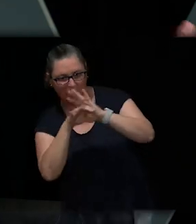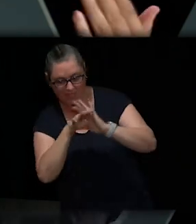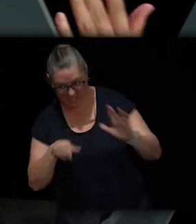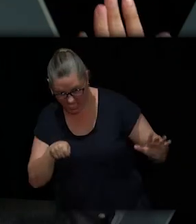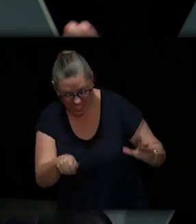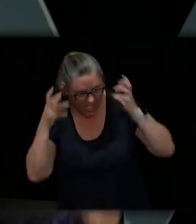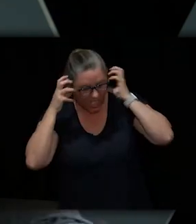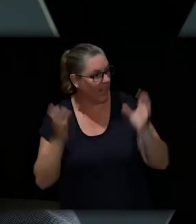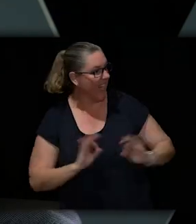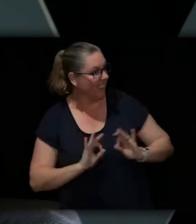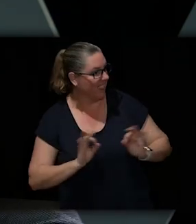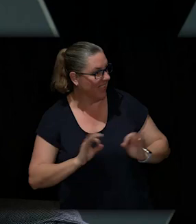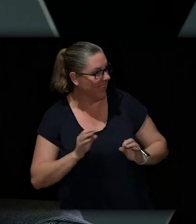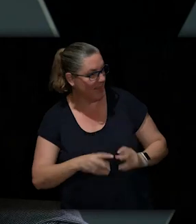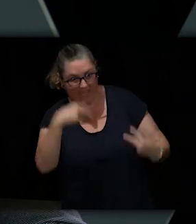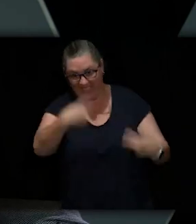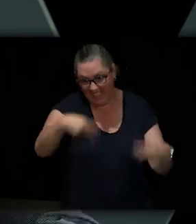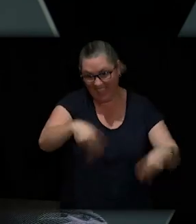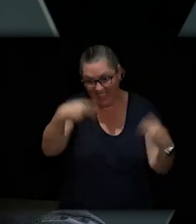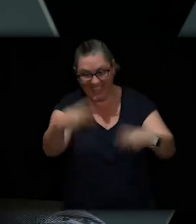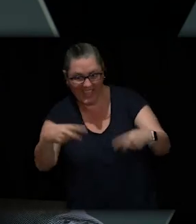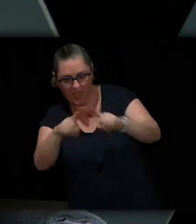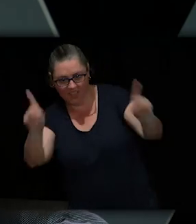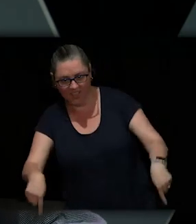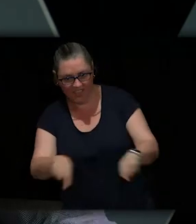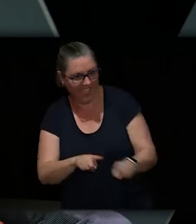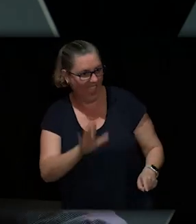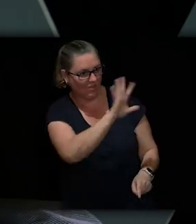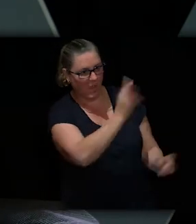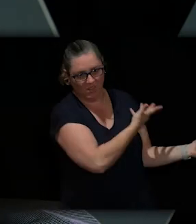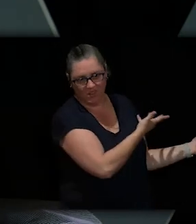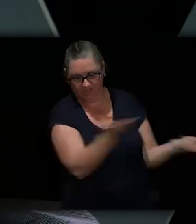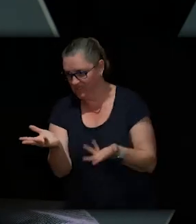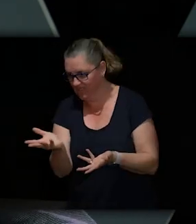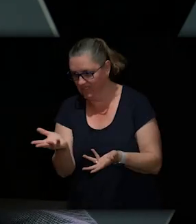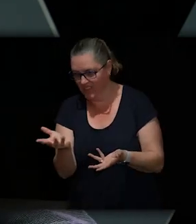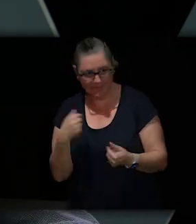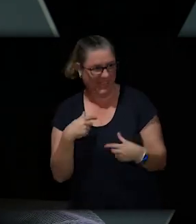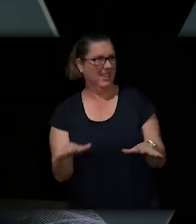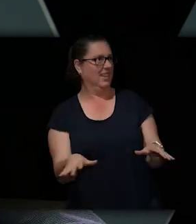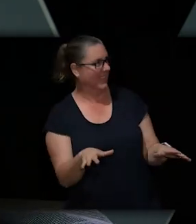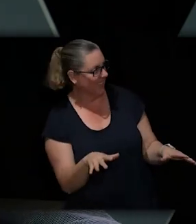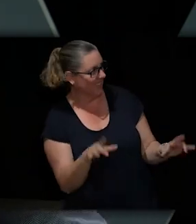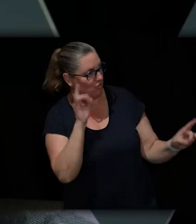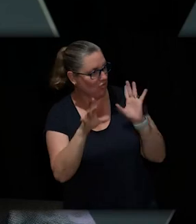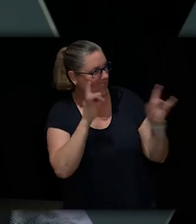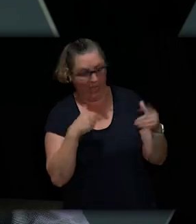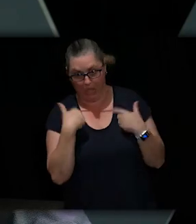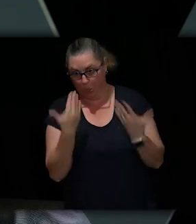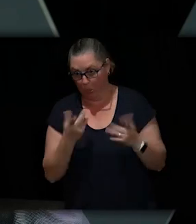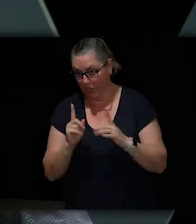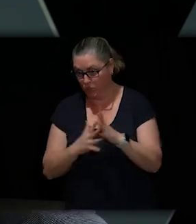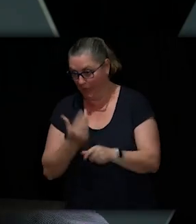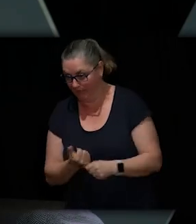dancing on like my desktop, and my whole room turned and looked at me like I was just the craziest person in the world who didn't know what he was doing, and I didn't. And